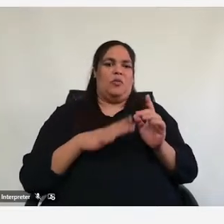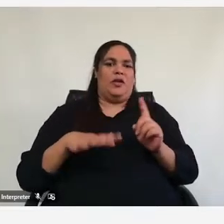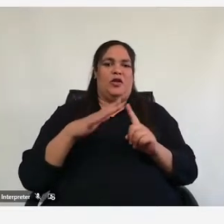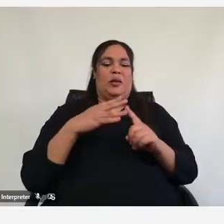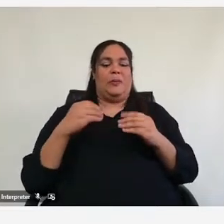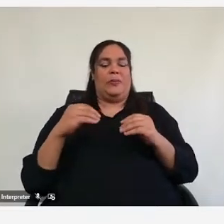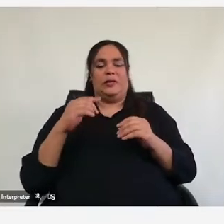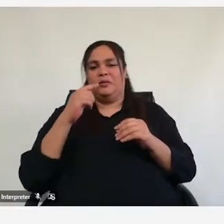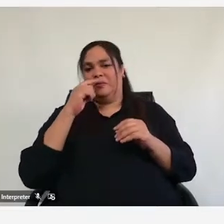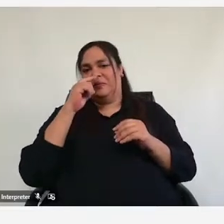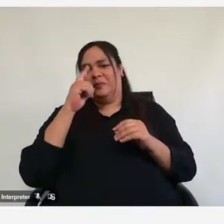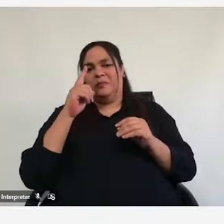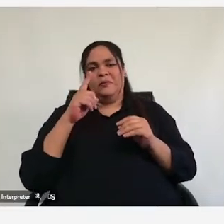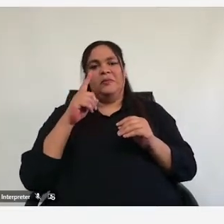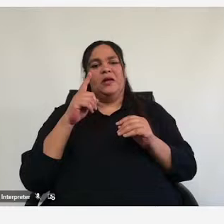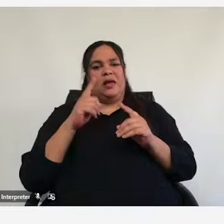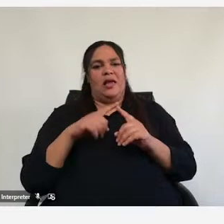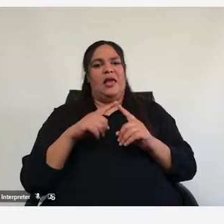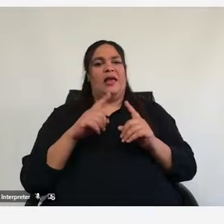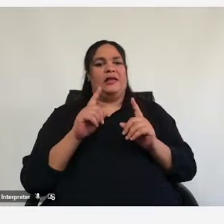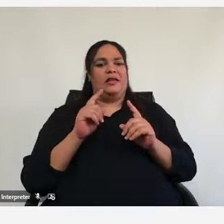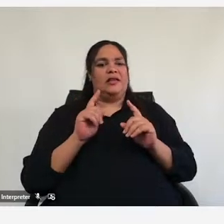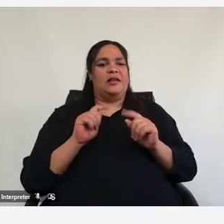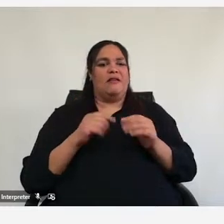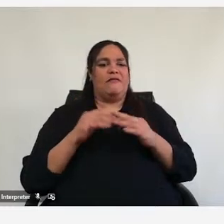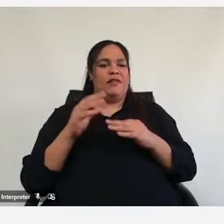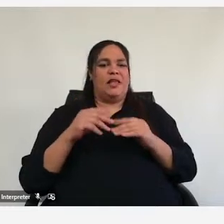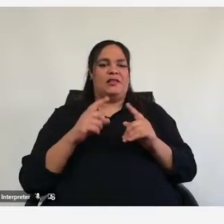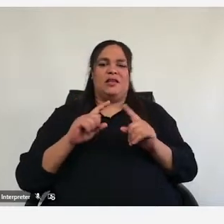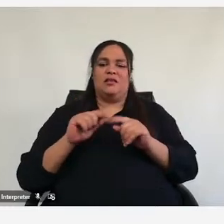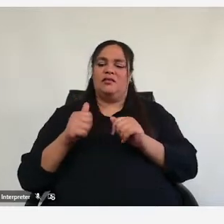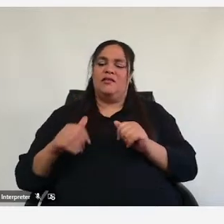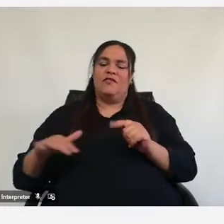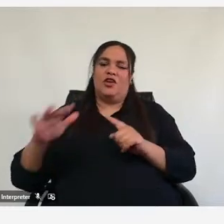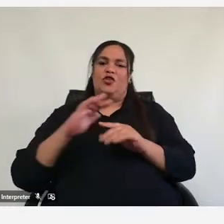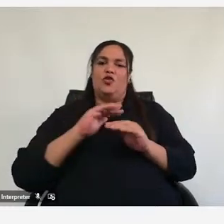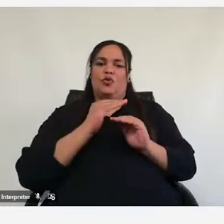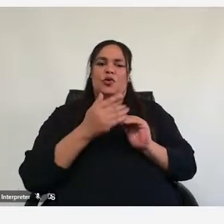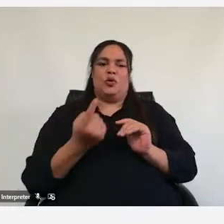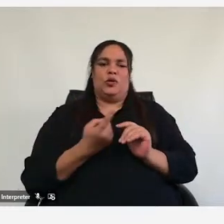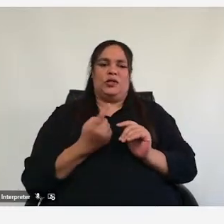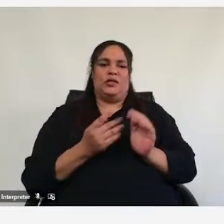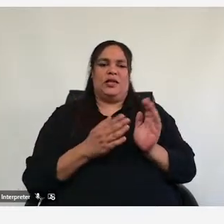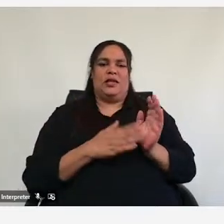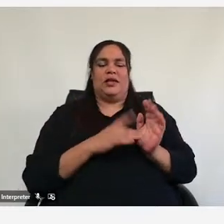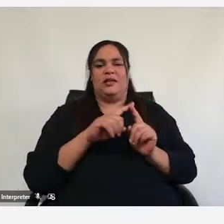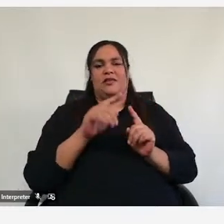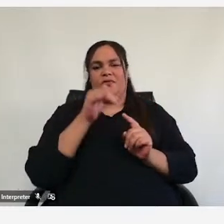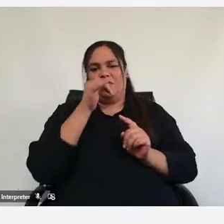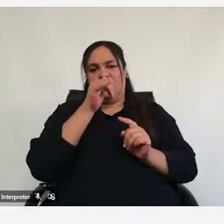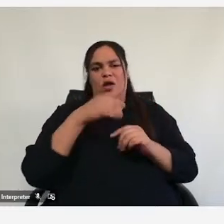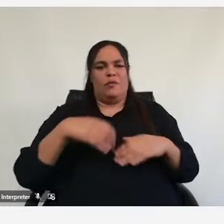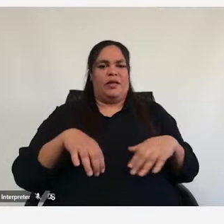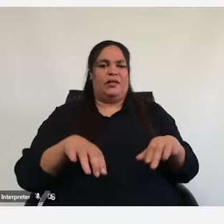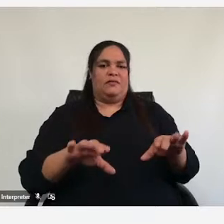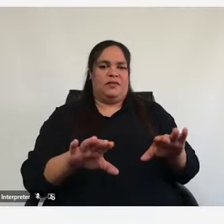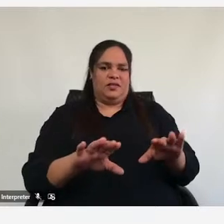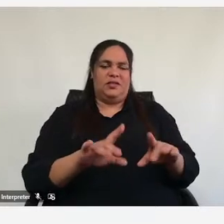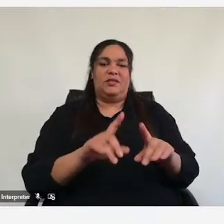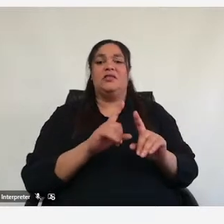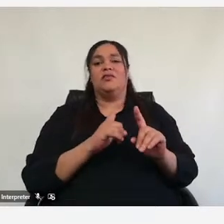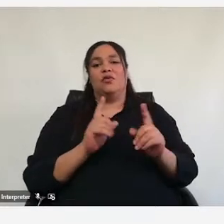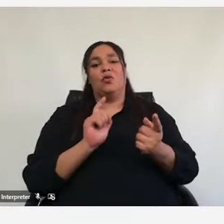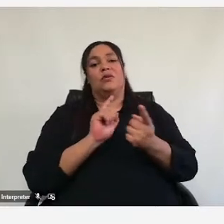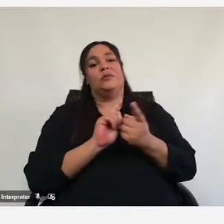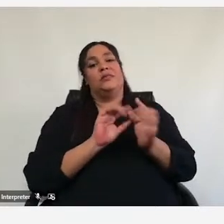businesses on the Cape Flats and surrounding areas to fend for themselves against criminal activities. To address